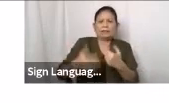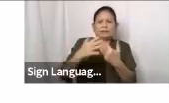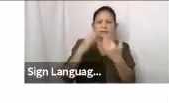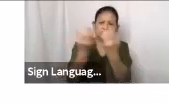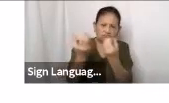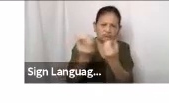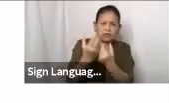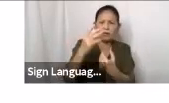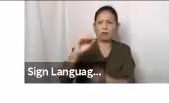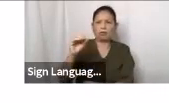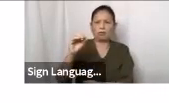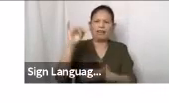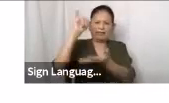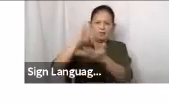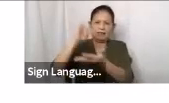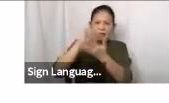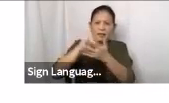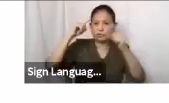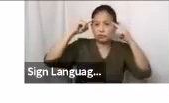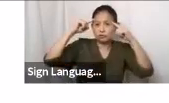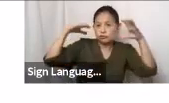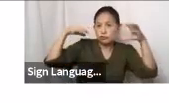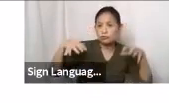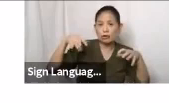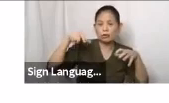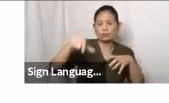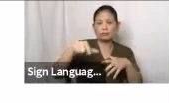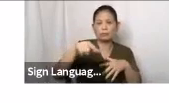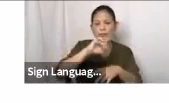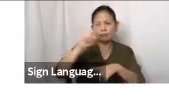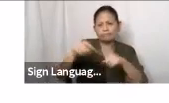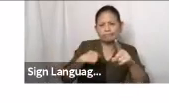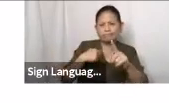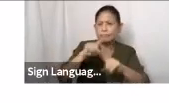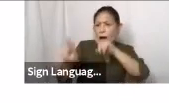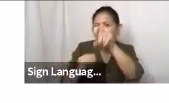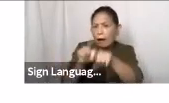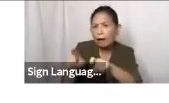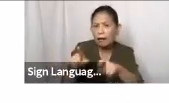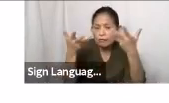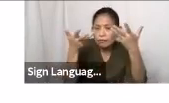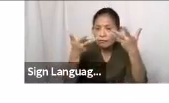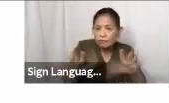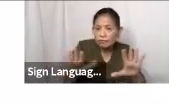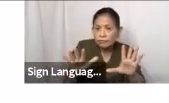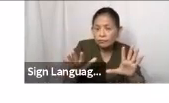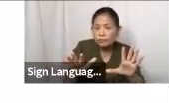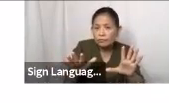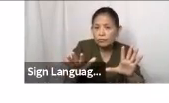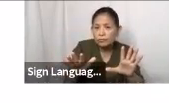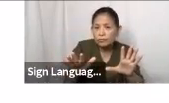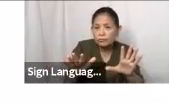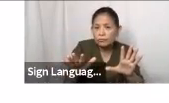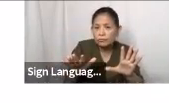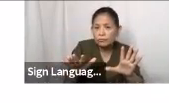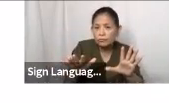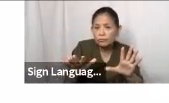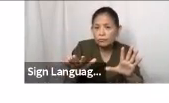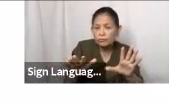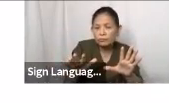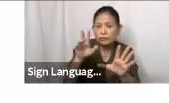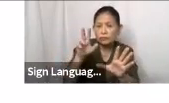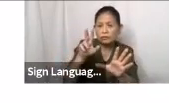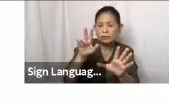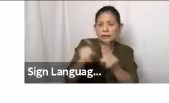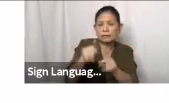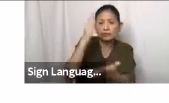bit shocking for us, but when we asked that, have you left the taking the hormone medicine? So